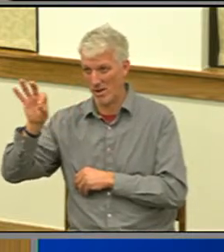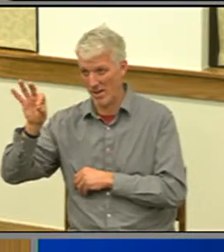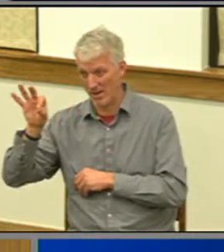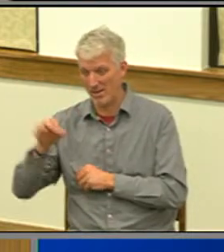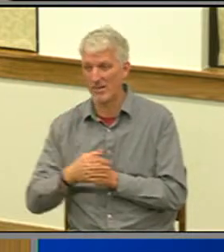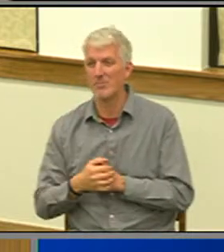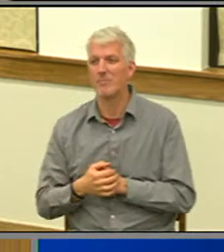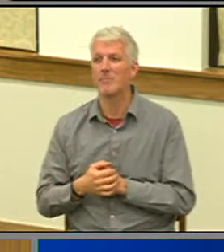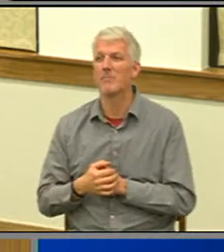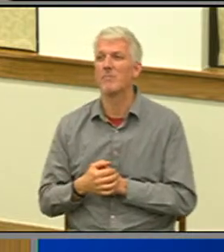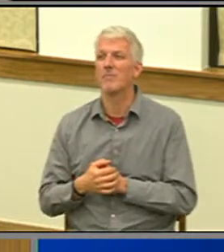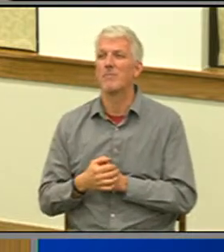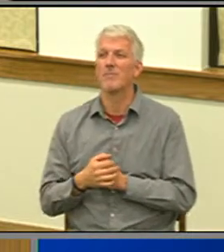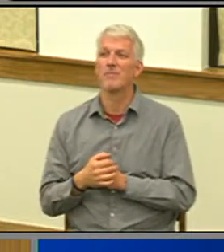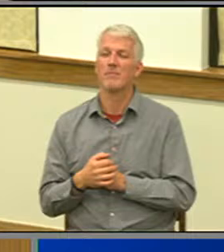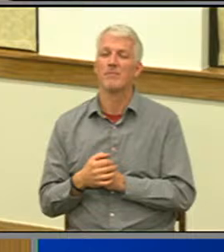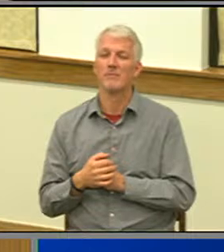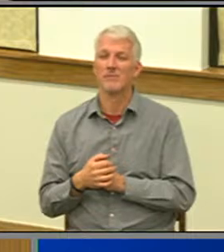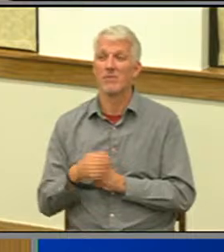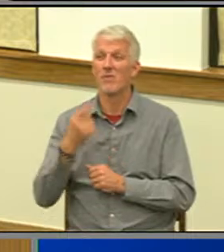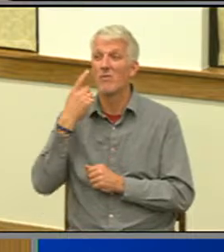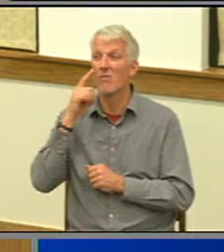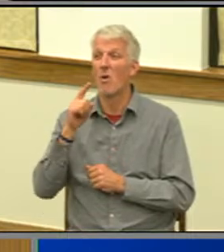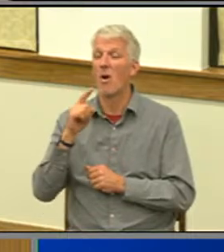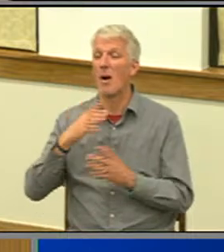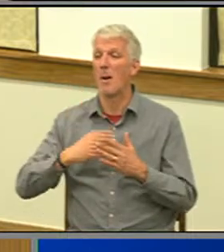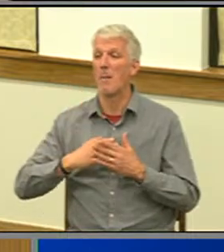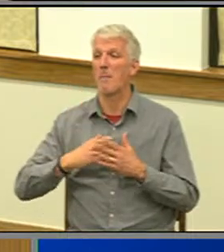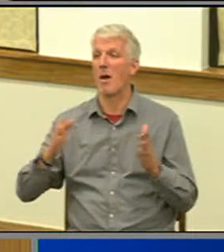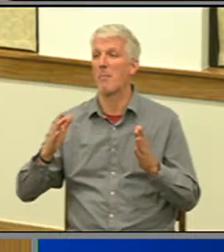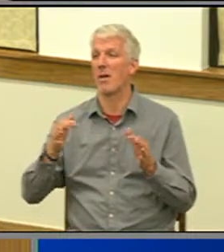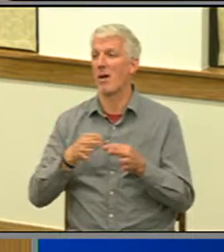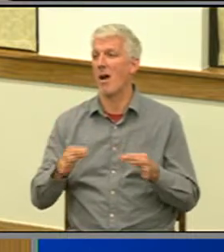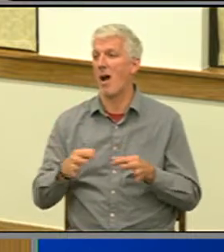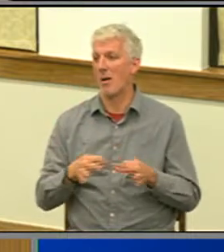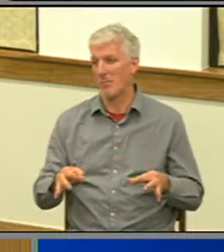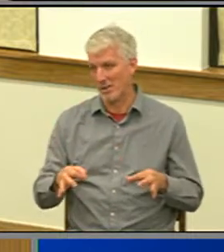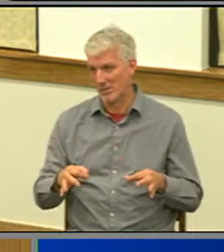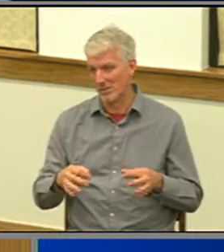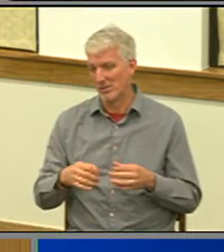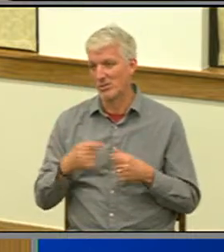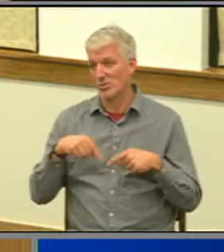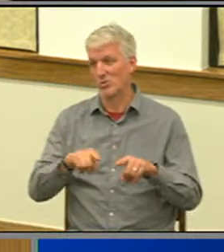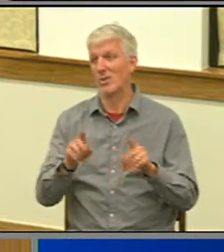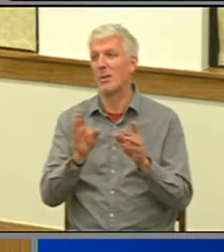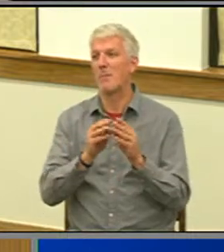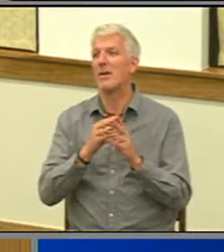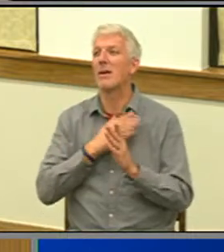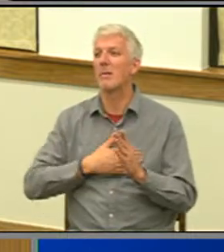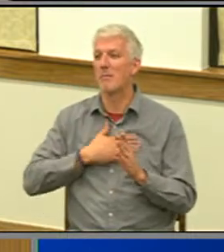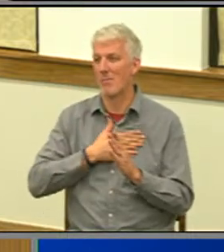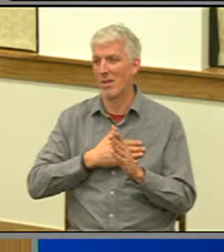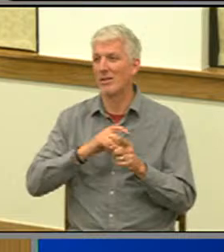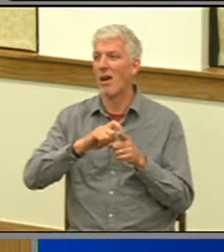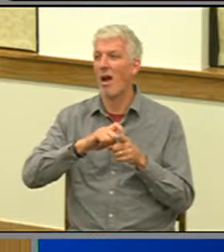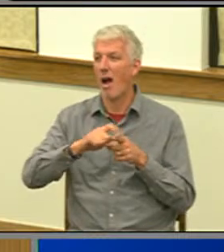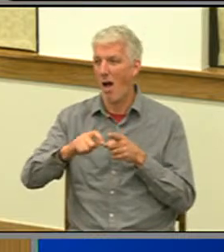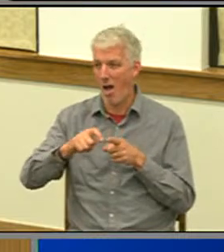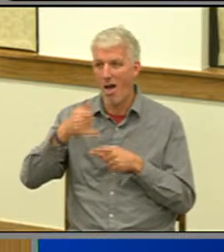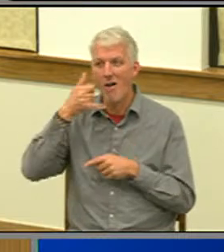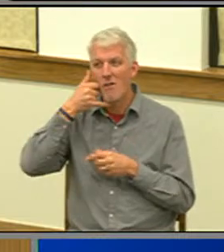126-716-3209. For public comments and or questions during this meeting, please call at